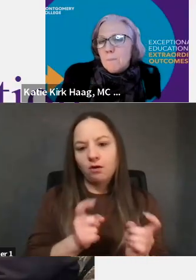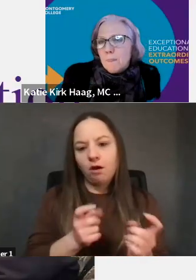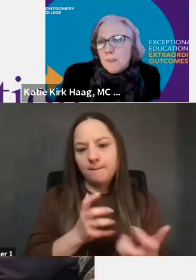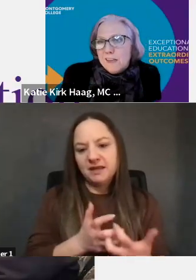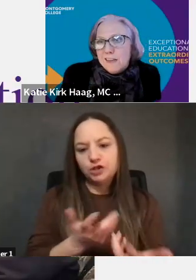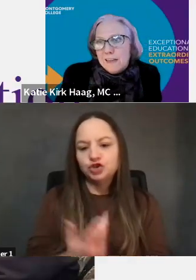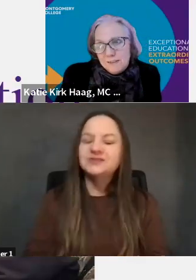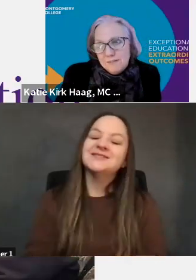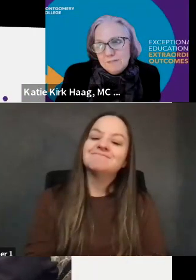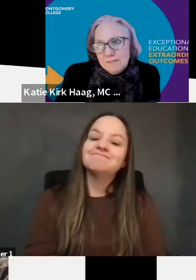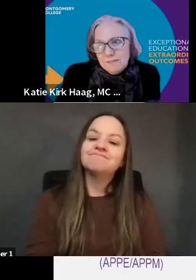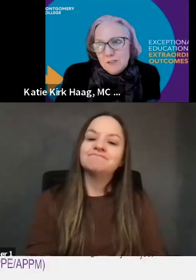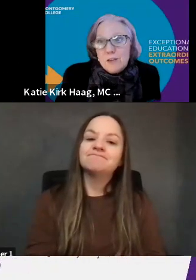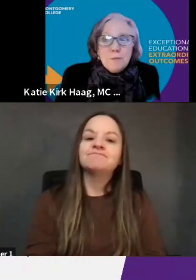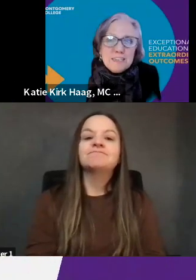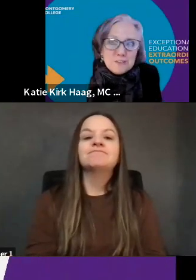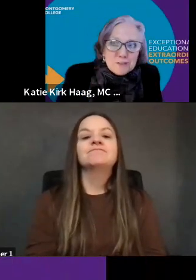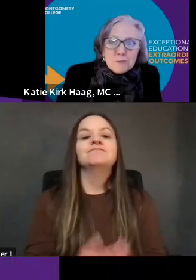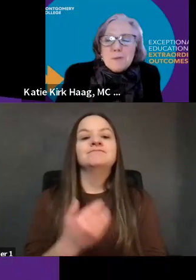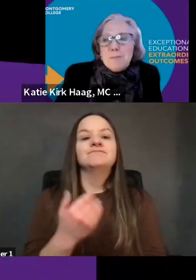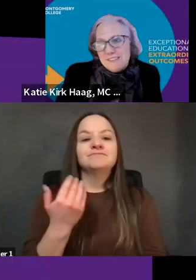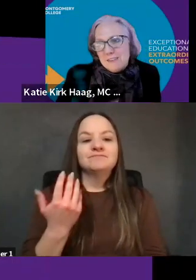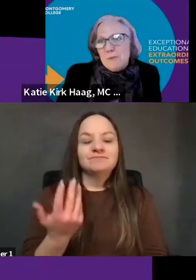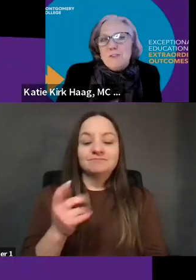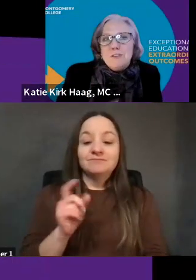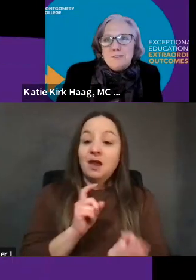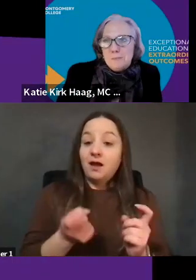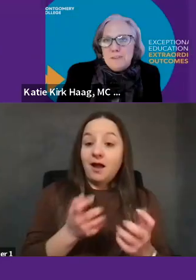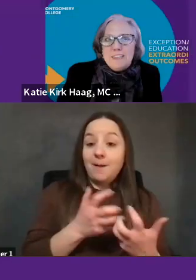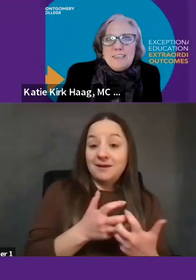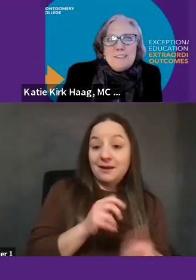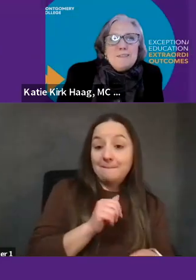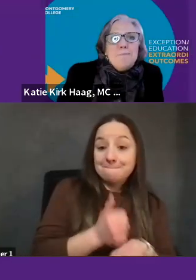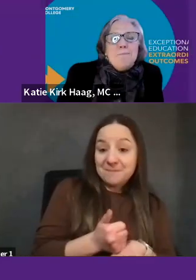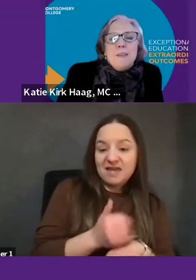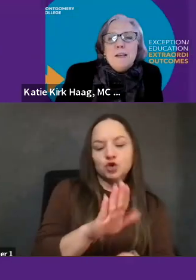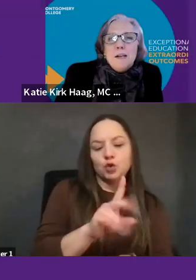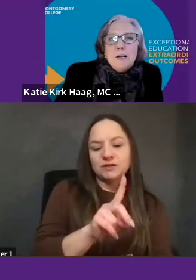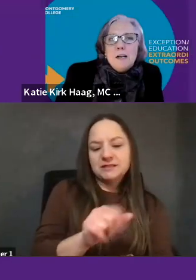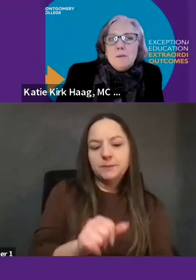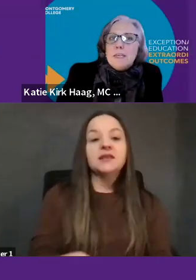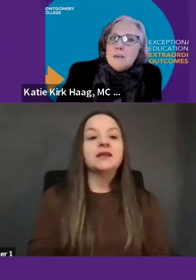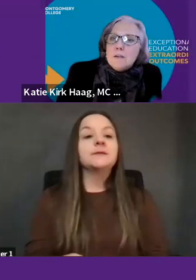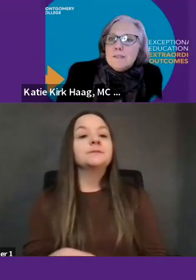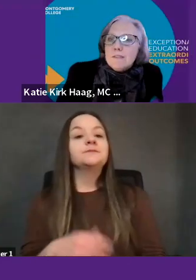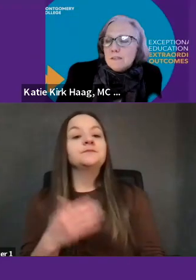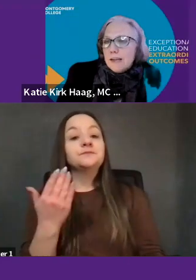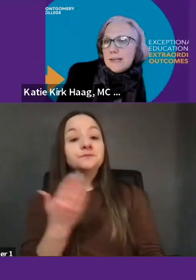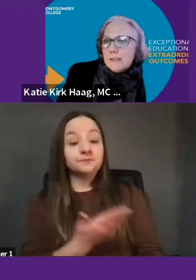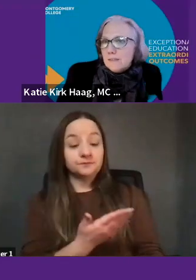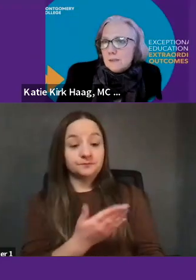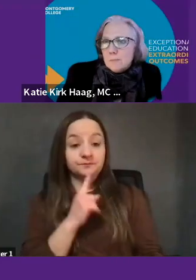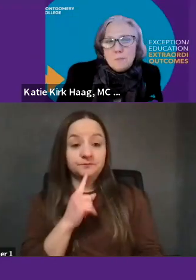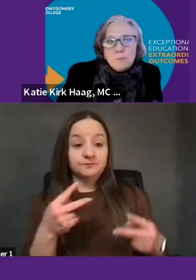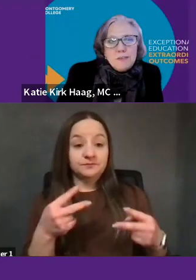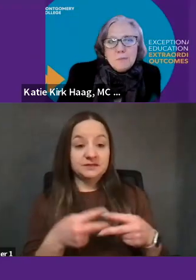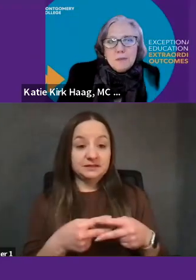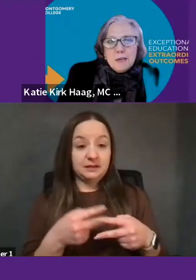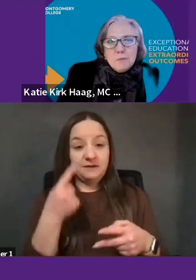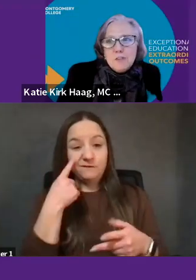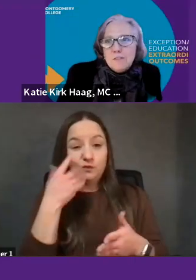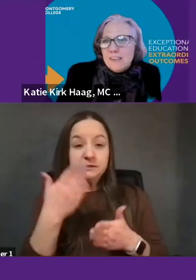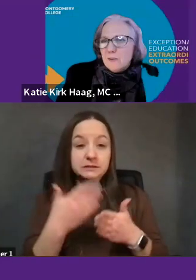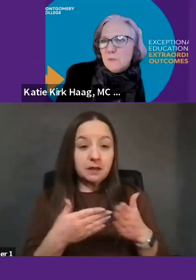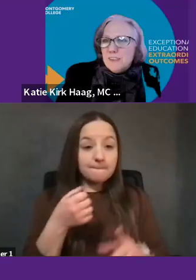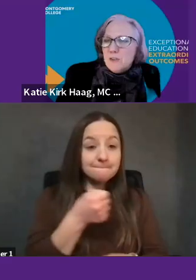be. Again, your accommodations will be based on what your disability is. Here is a slide on some of the